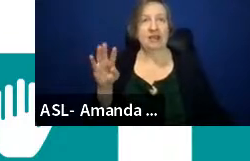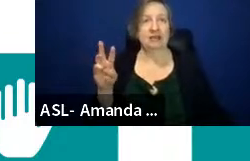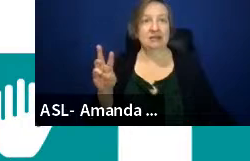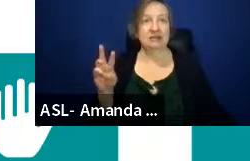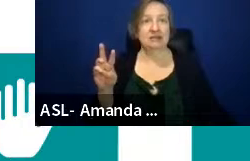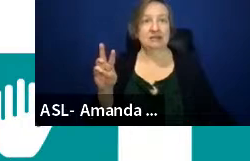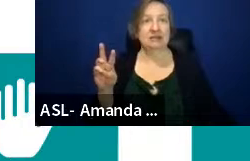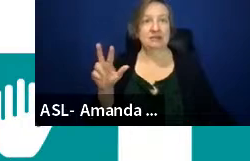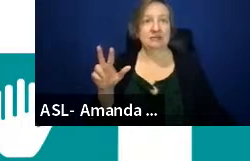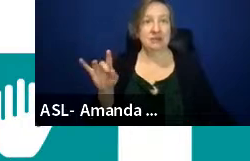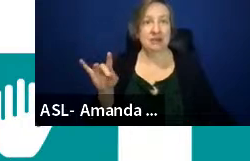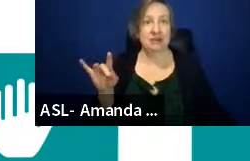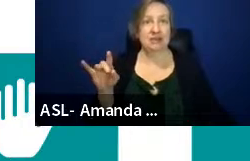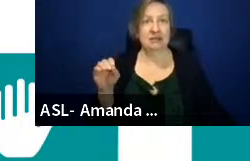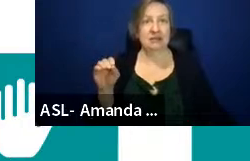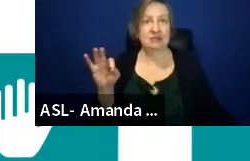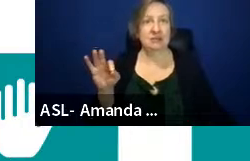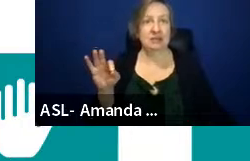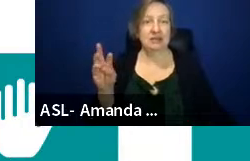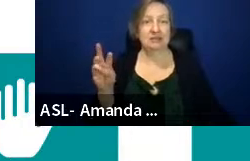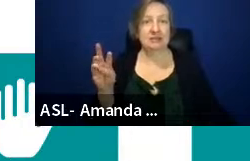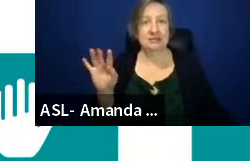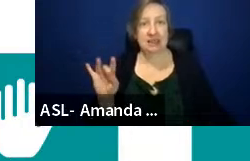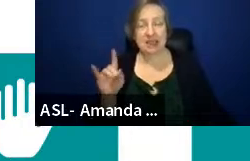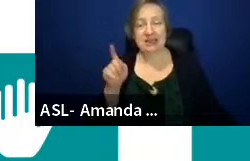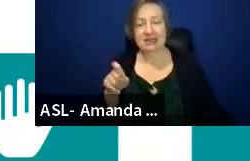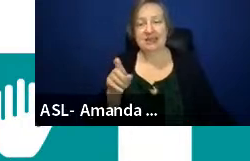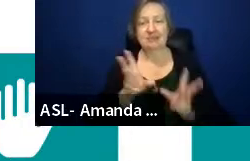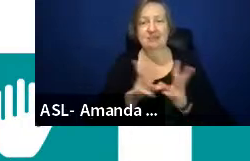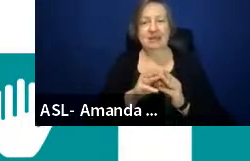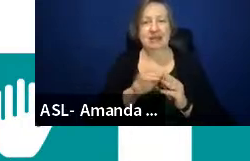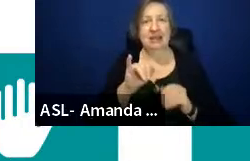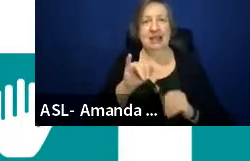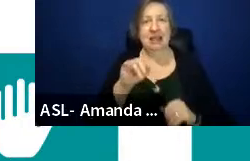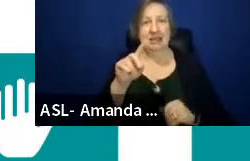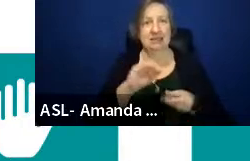408-638-0968. You'll want to remember to include the meeting ID number, which is